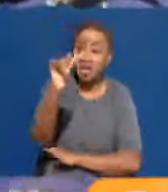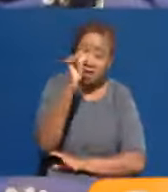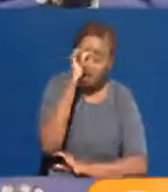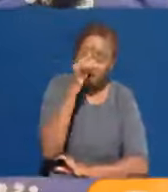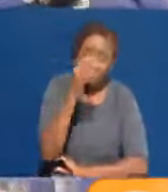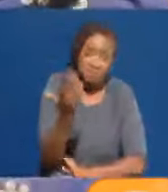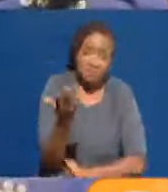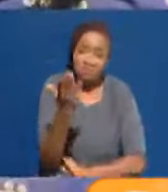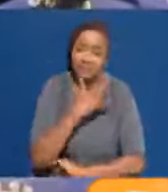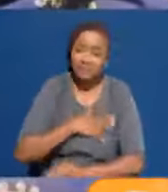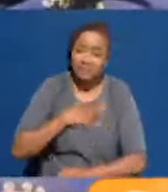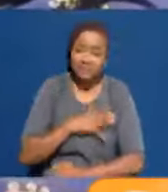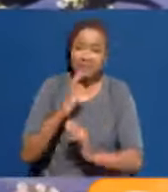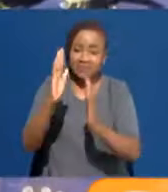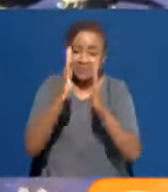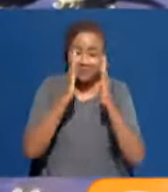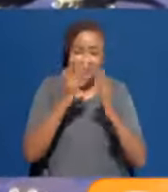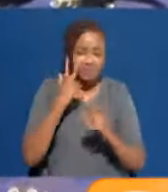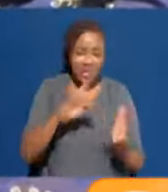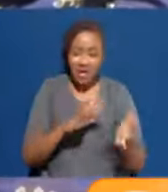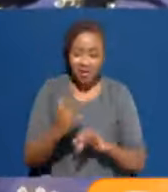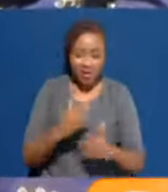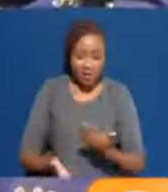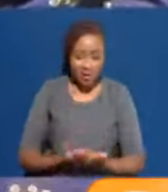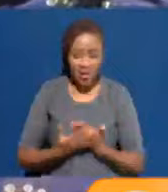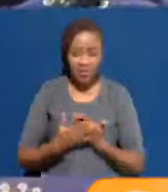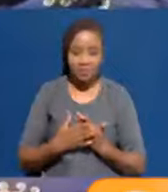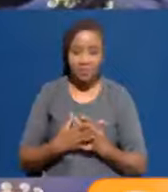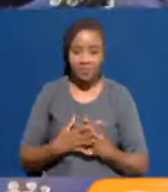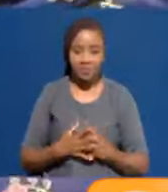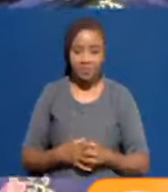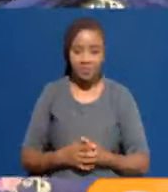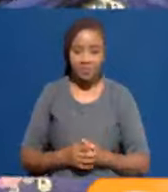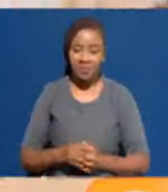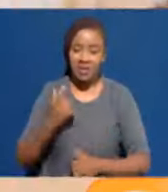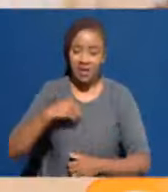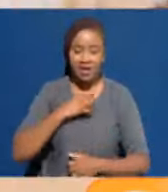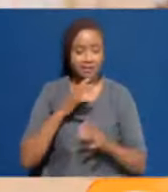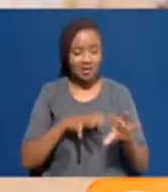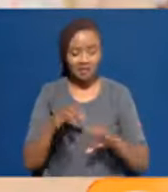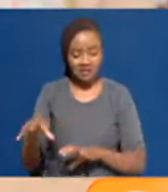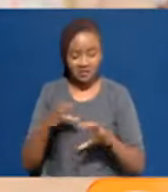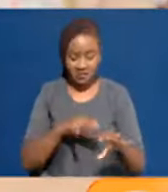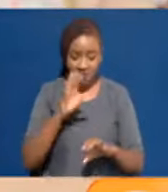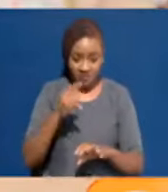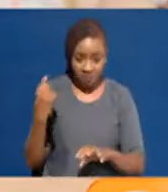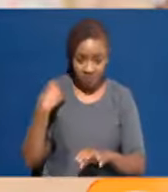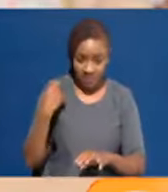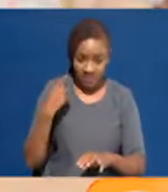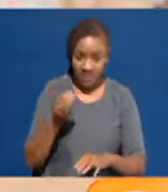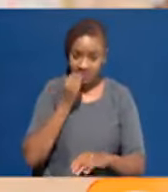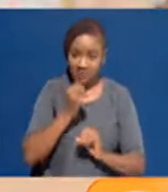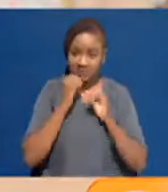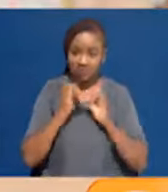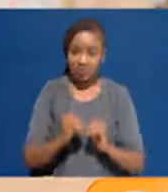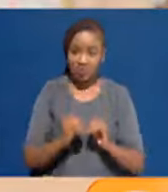ituangalie, serikali ya county, aso serikali yetu ya county na serikali kuu ituangalie sisi tuko kwa shida. Kuanzia jana sijakula